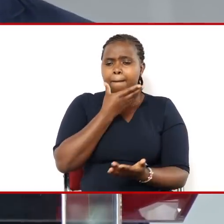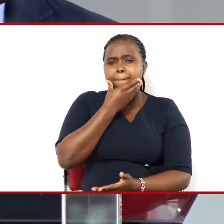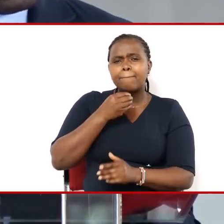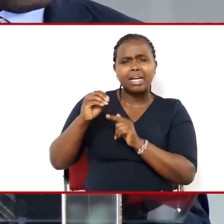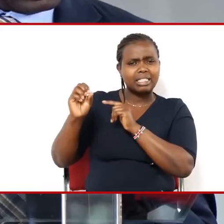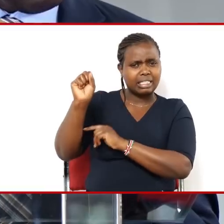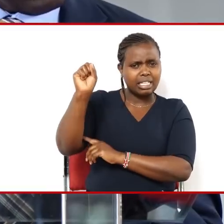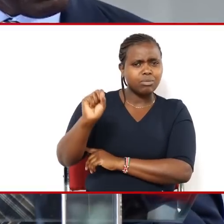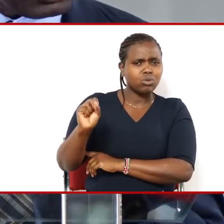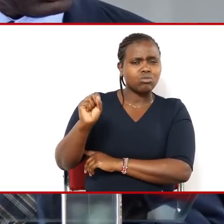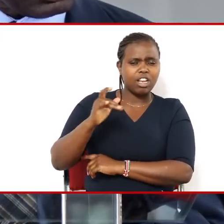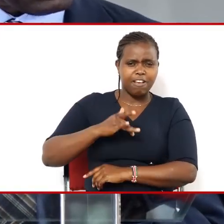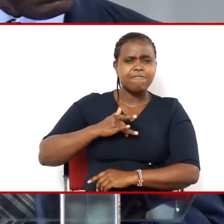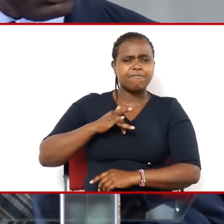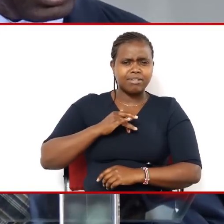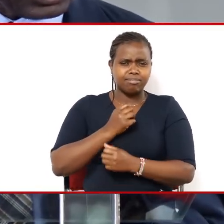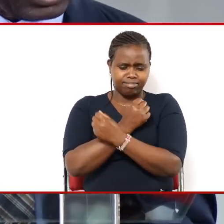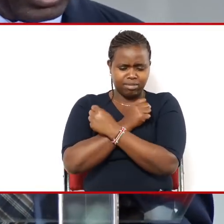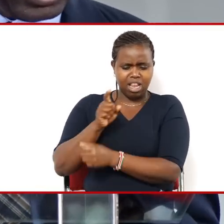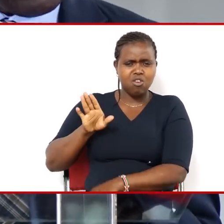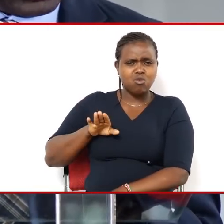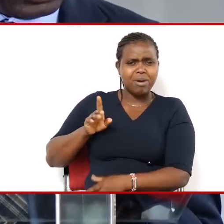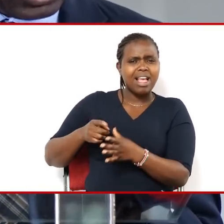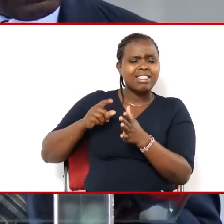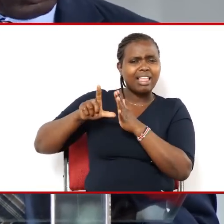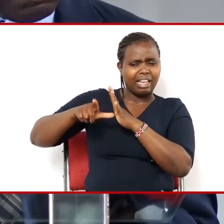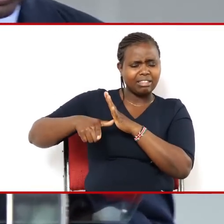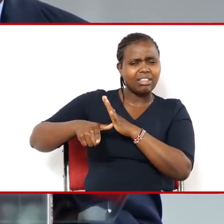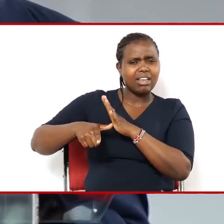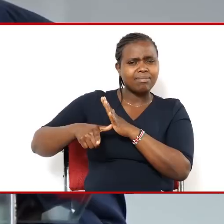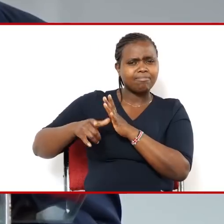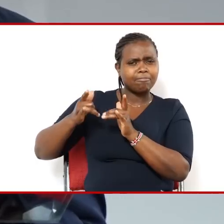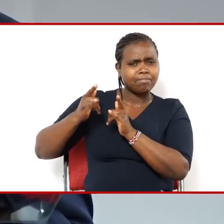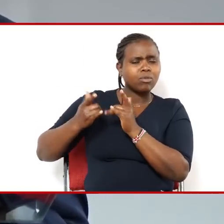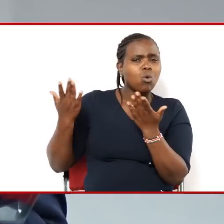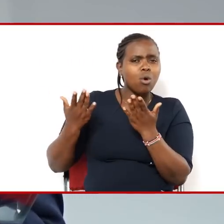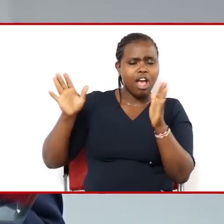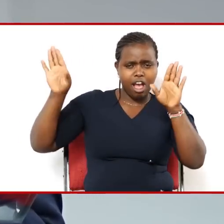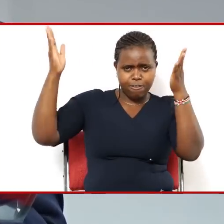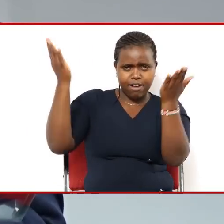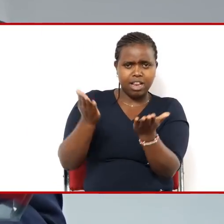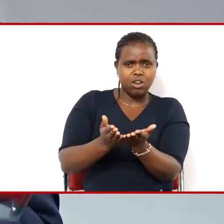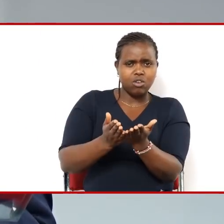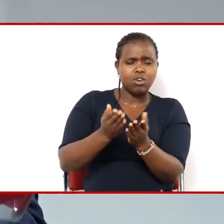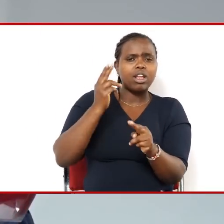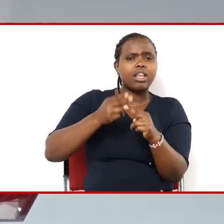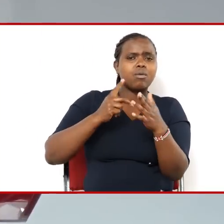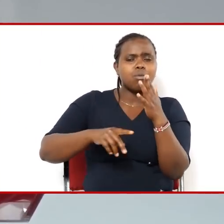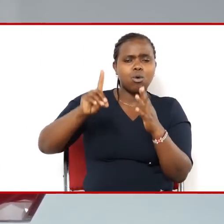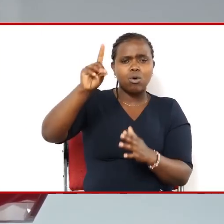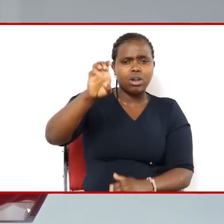Samson fell in love with a woman. Sometimes later, he fell in love with a woman in the valley of Cherok, whose name was